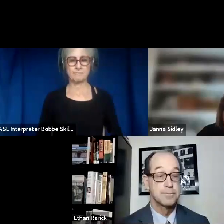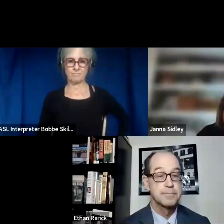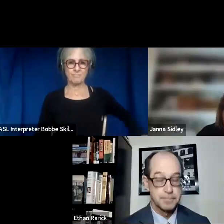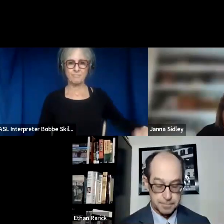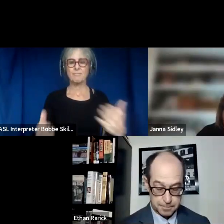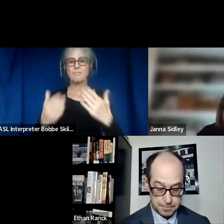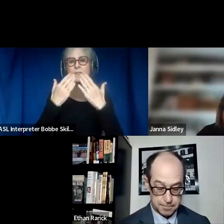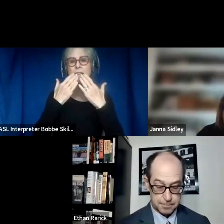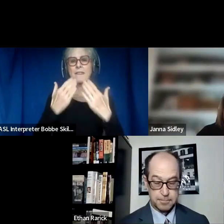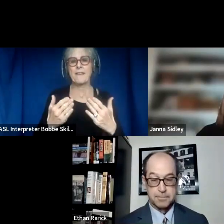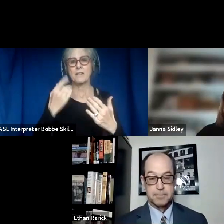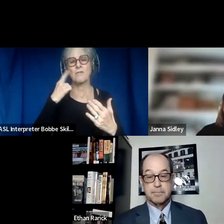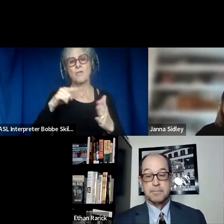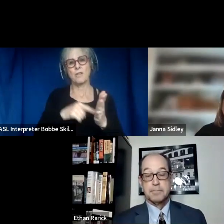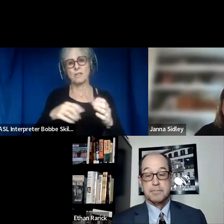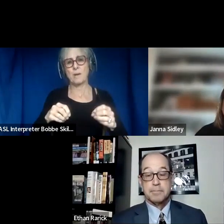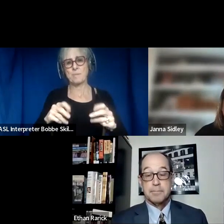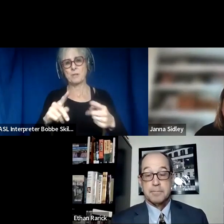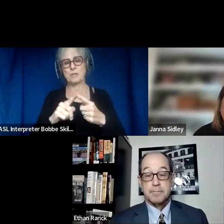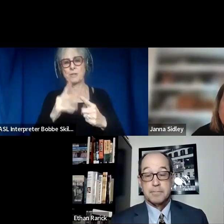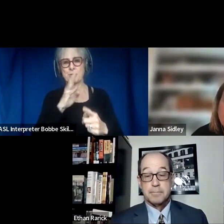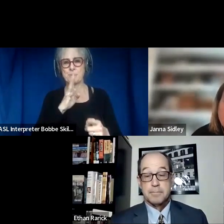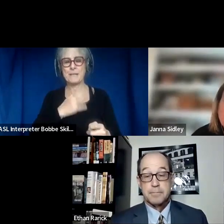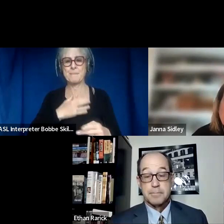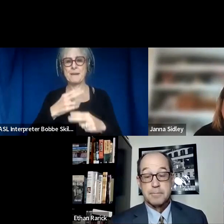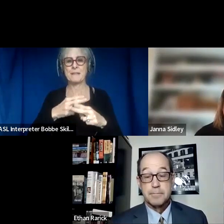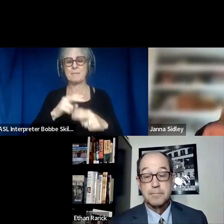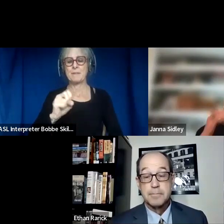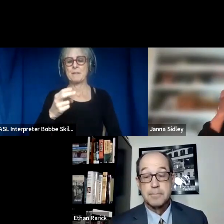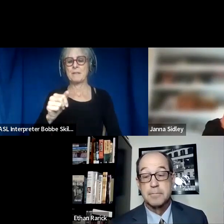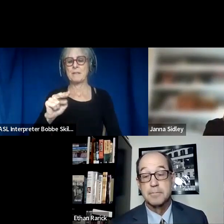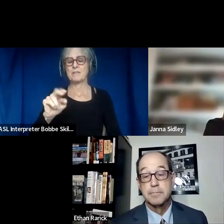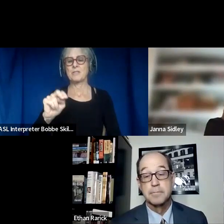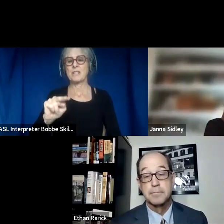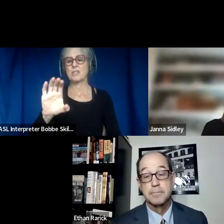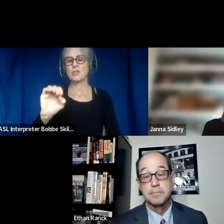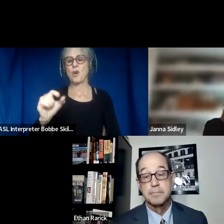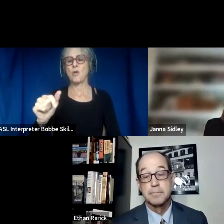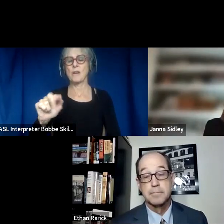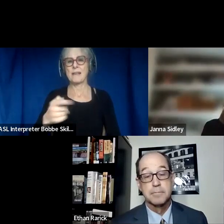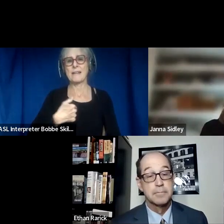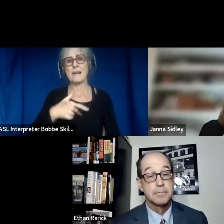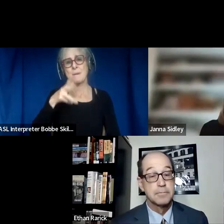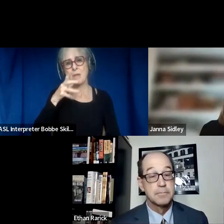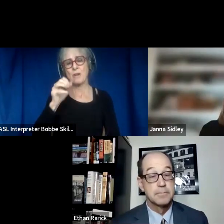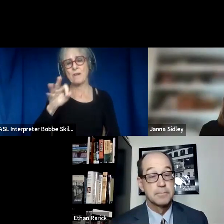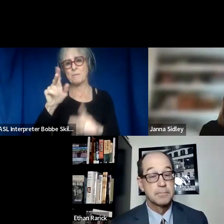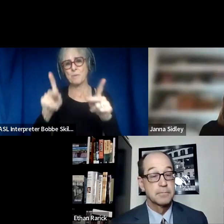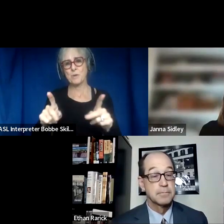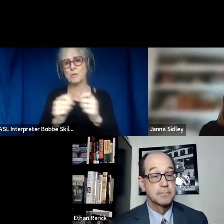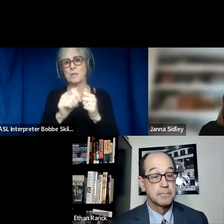Thank you for this opportunity to speak. My name is Shannon Cogan. I am the parent of a person with developmental